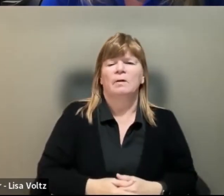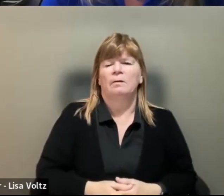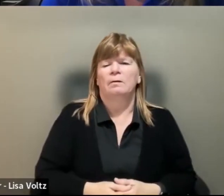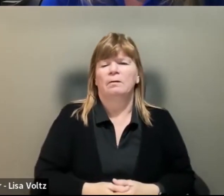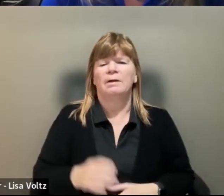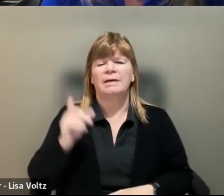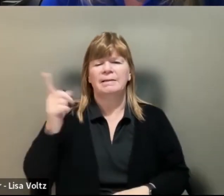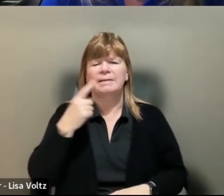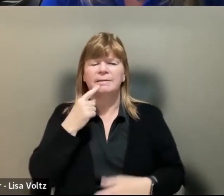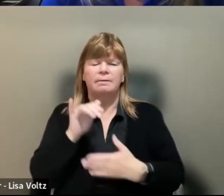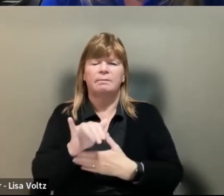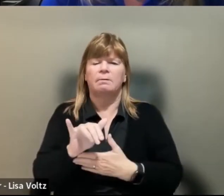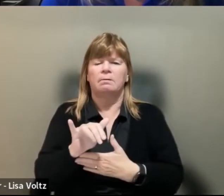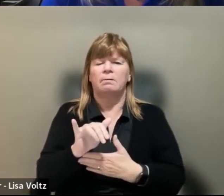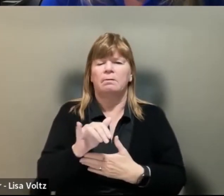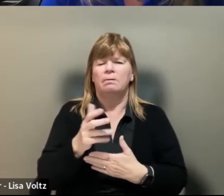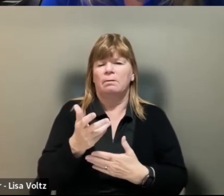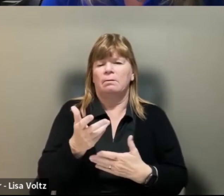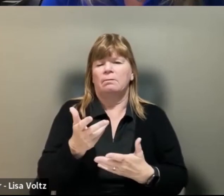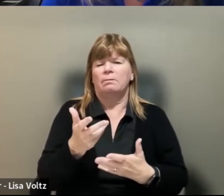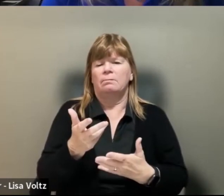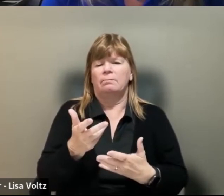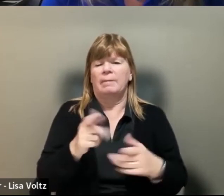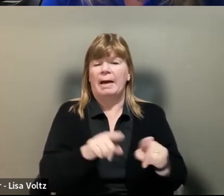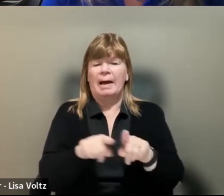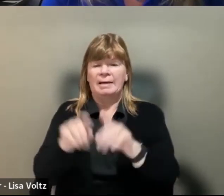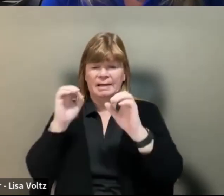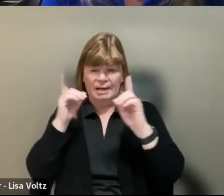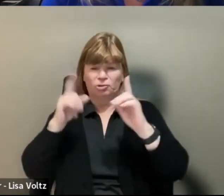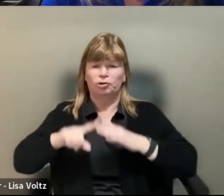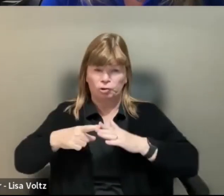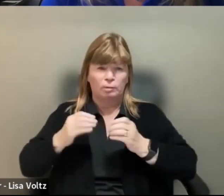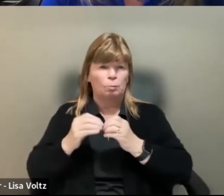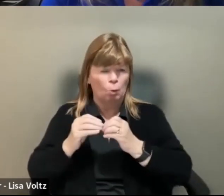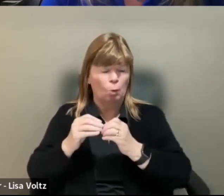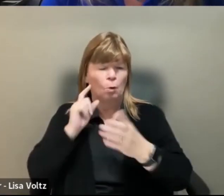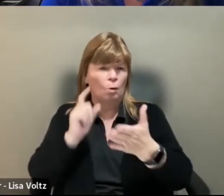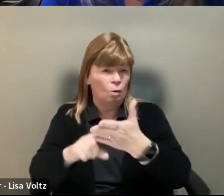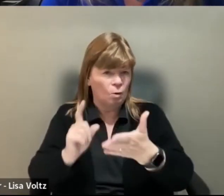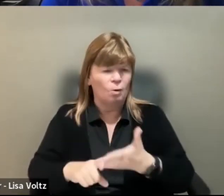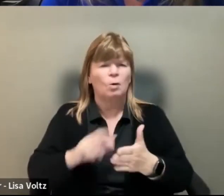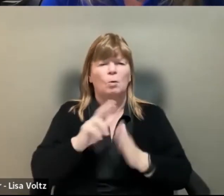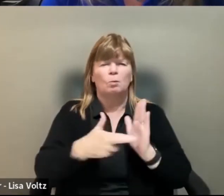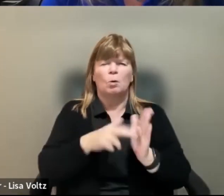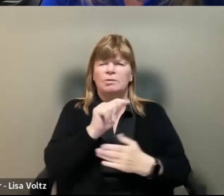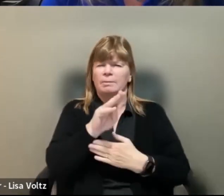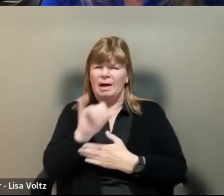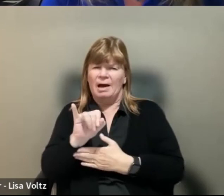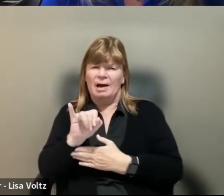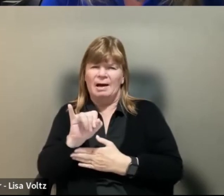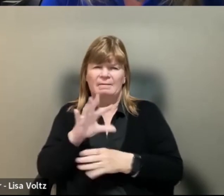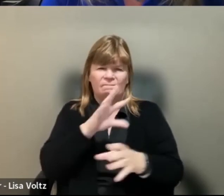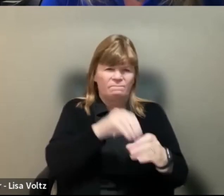He's saying that as education comes about and there's more recognition of the role that TBI plays in each one of